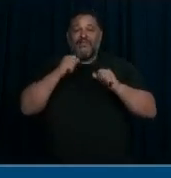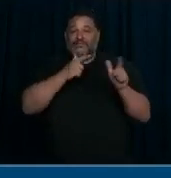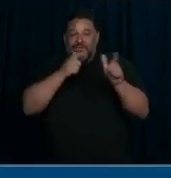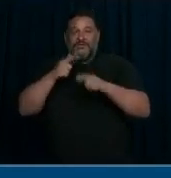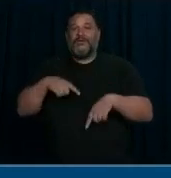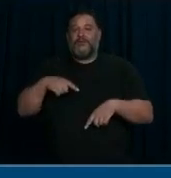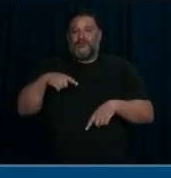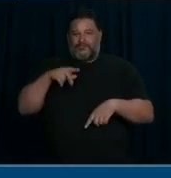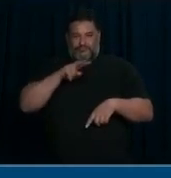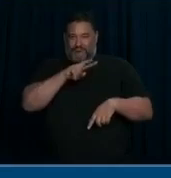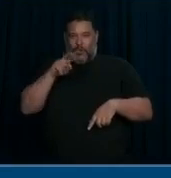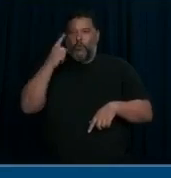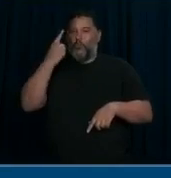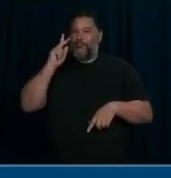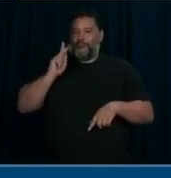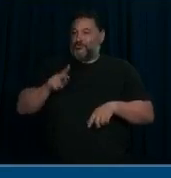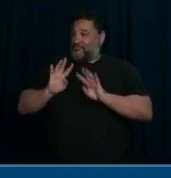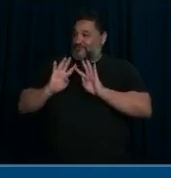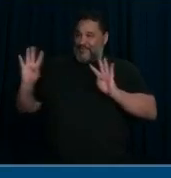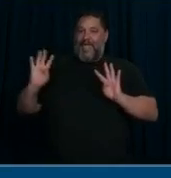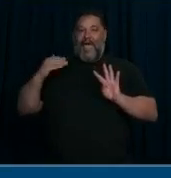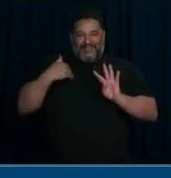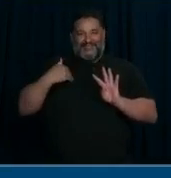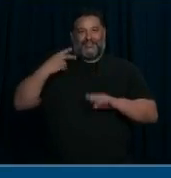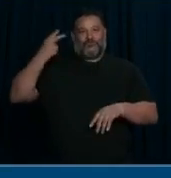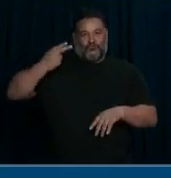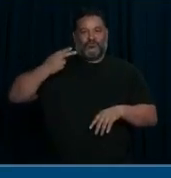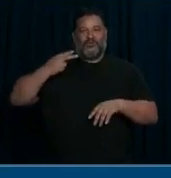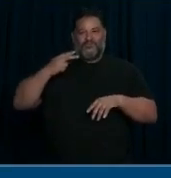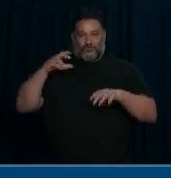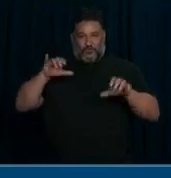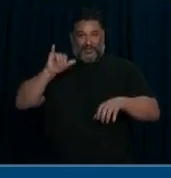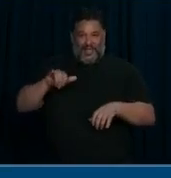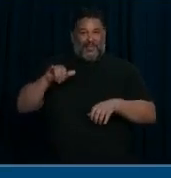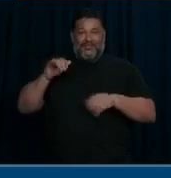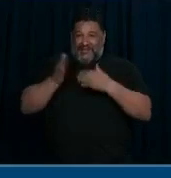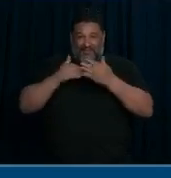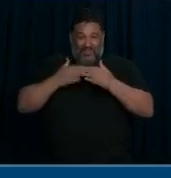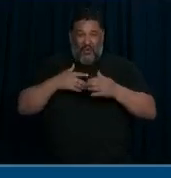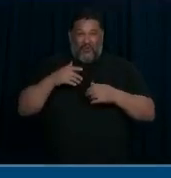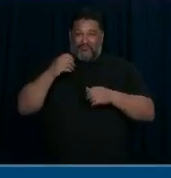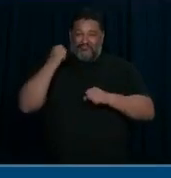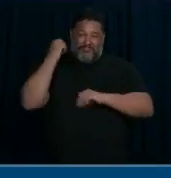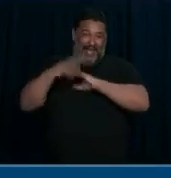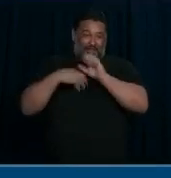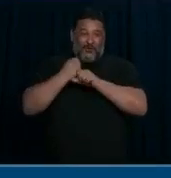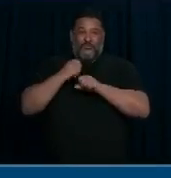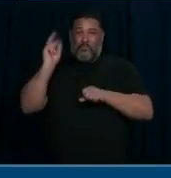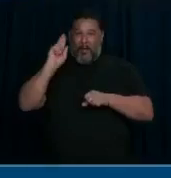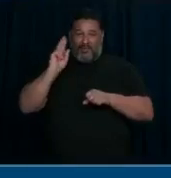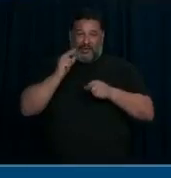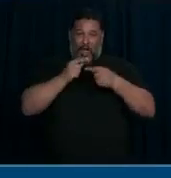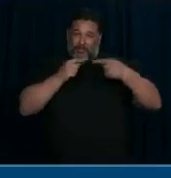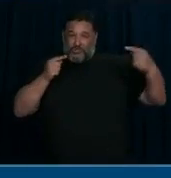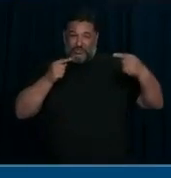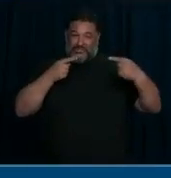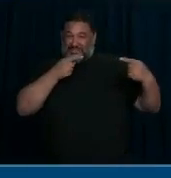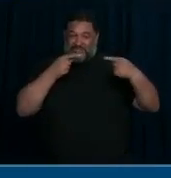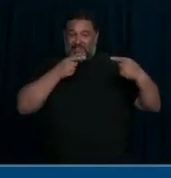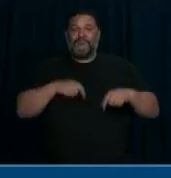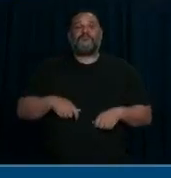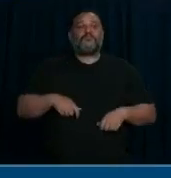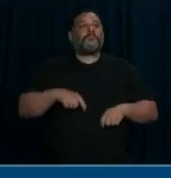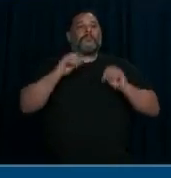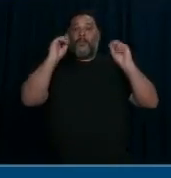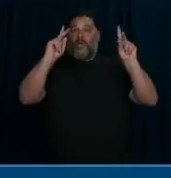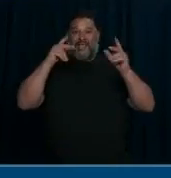actually has a track record of making this happen, even against decades of Republican opposition. And I'm sorry, we're getting close to the end.